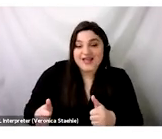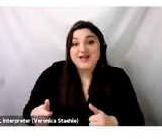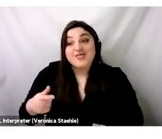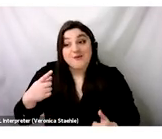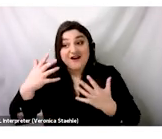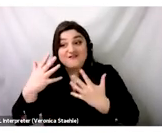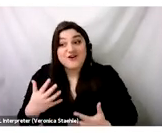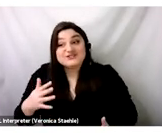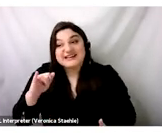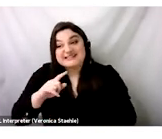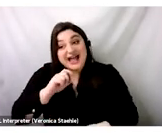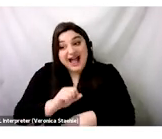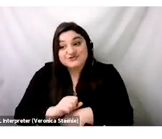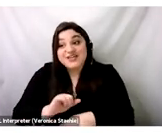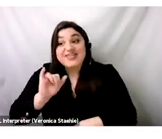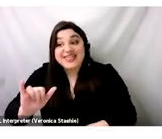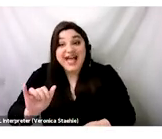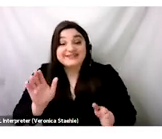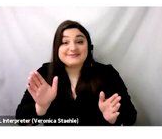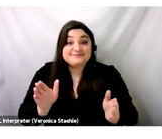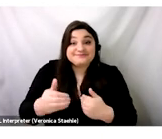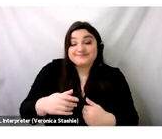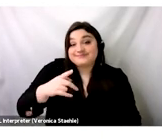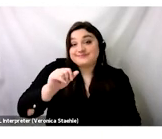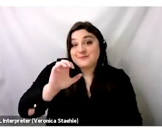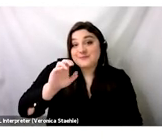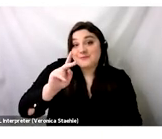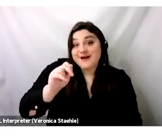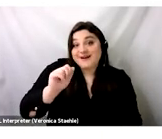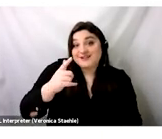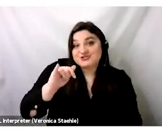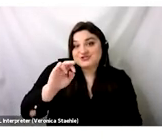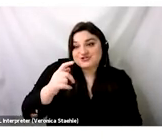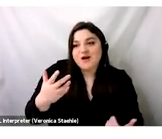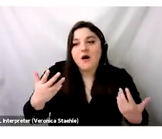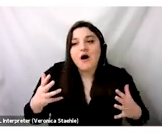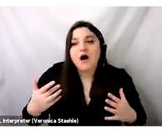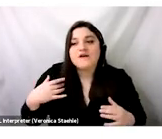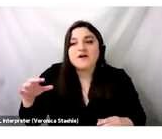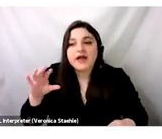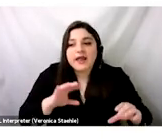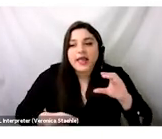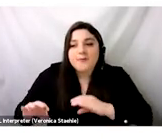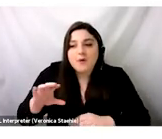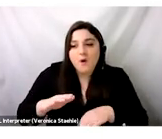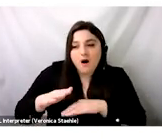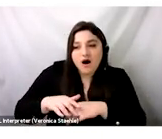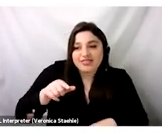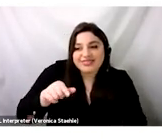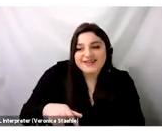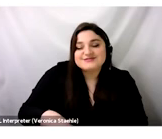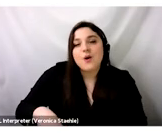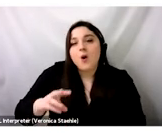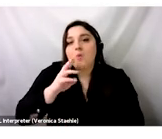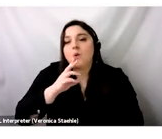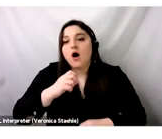most of the time, that packaging is bound with chemicals, water-resistant chemicals